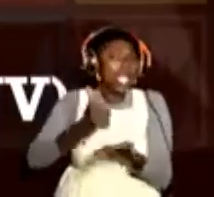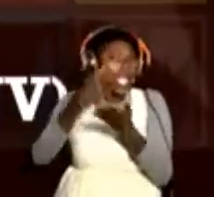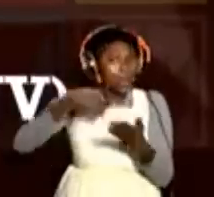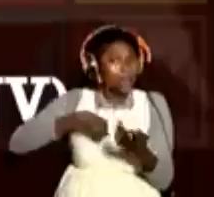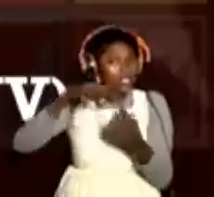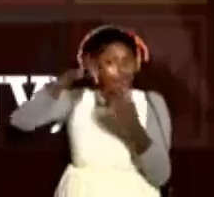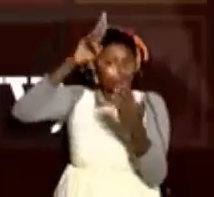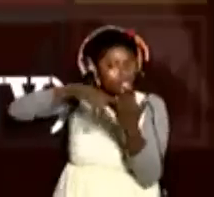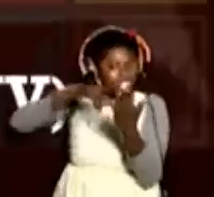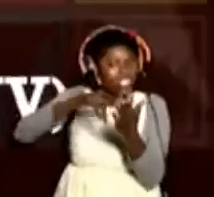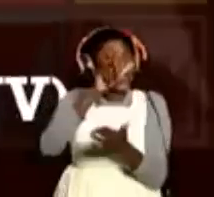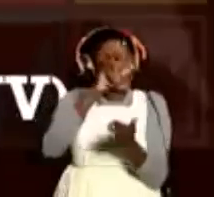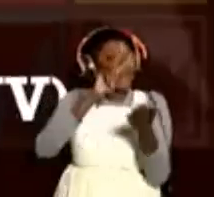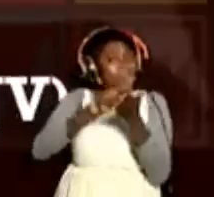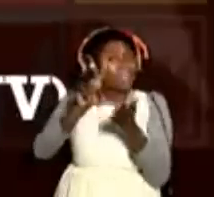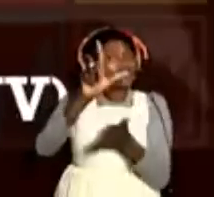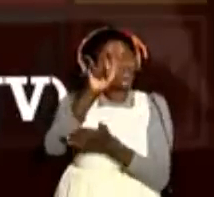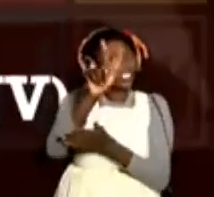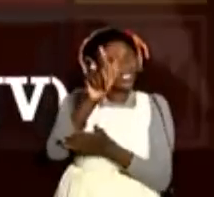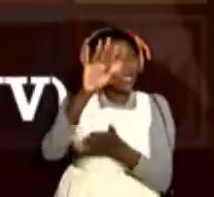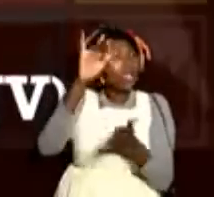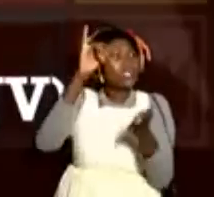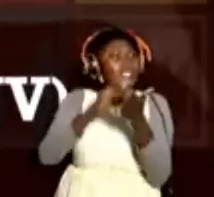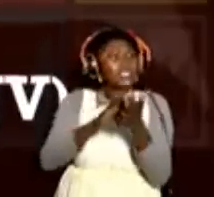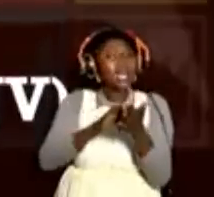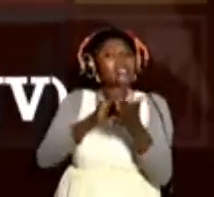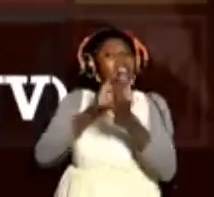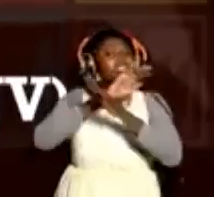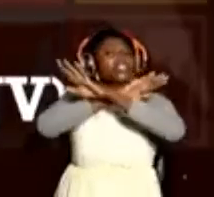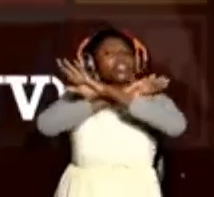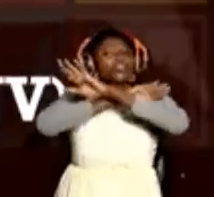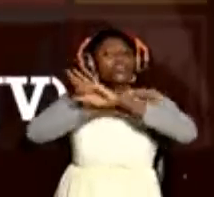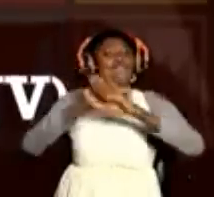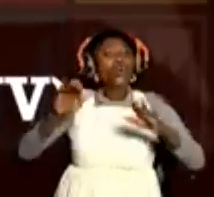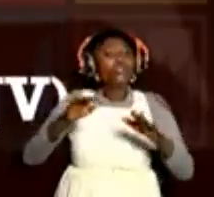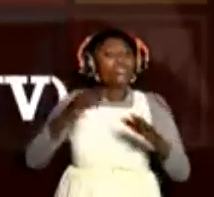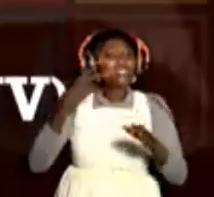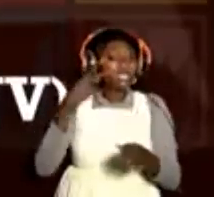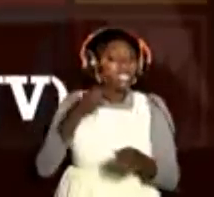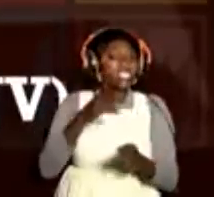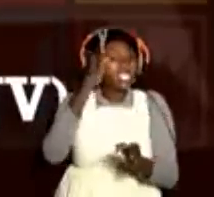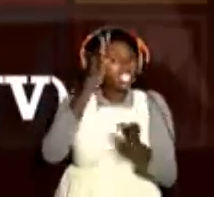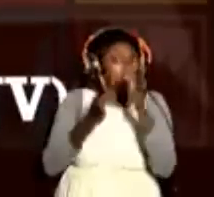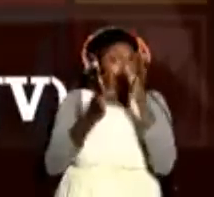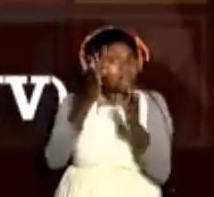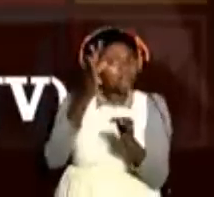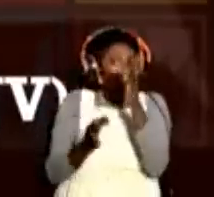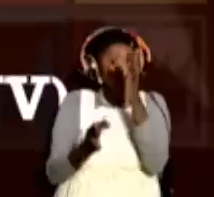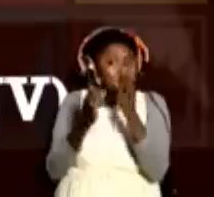verse 21 that does not note the word if